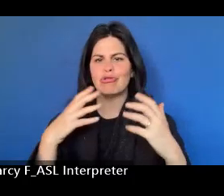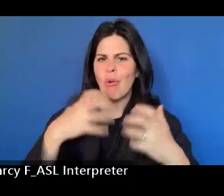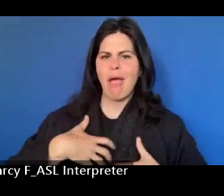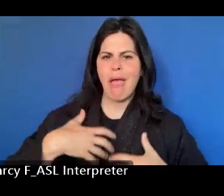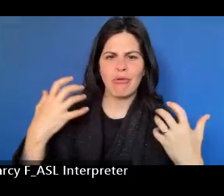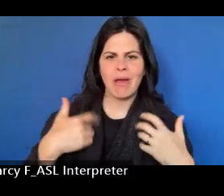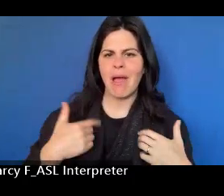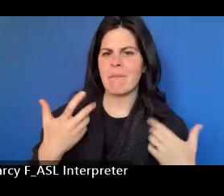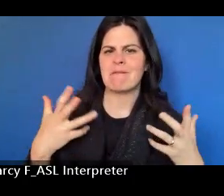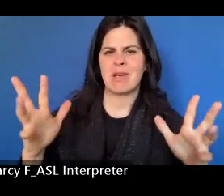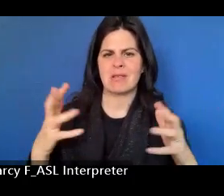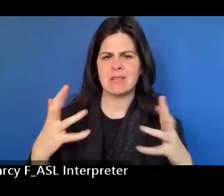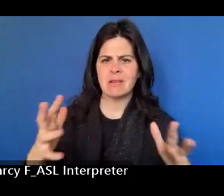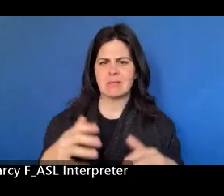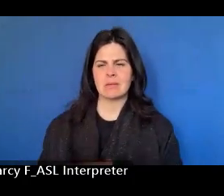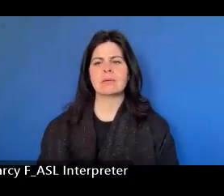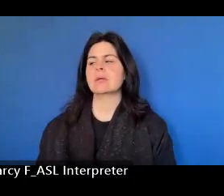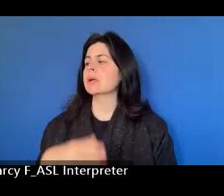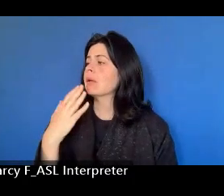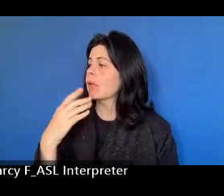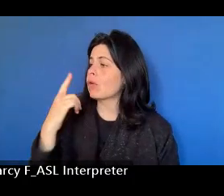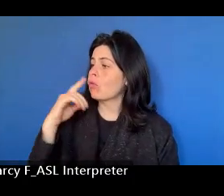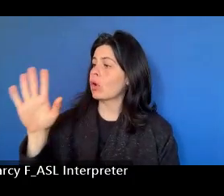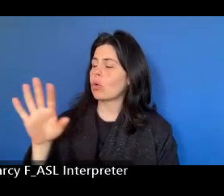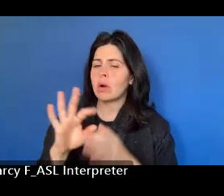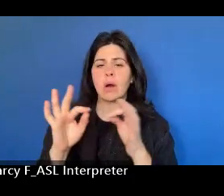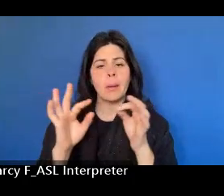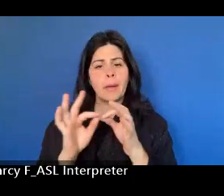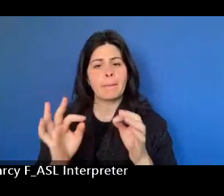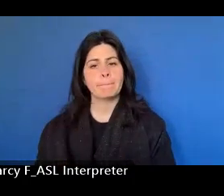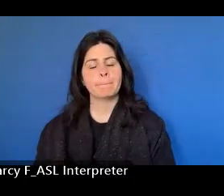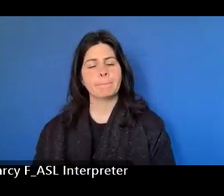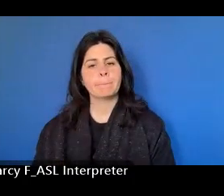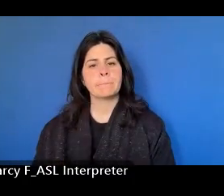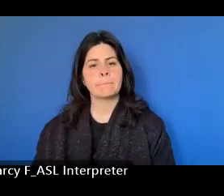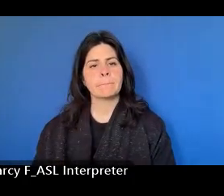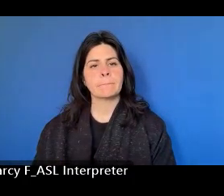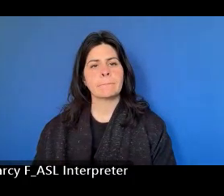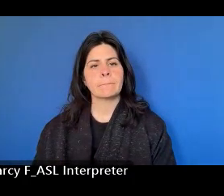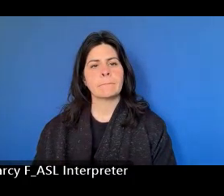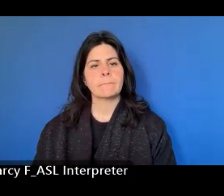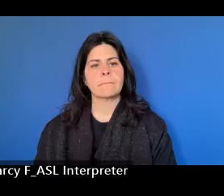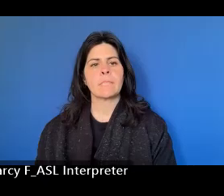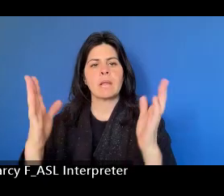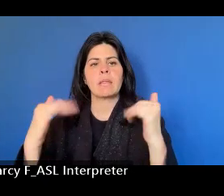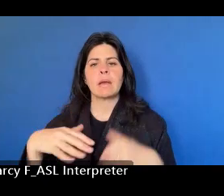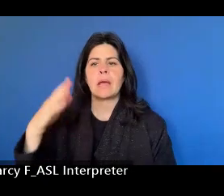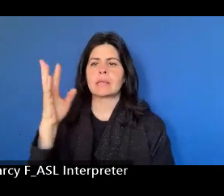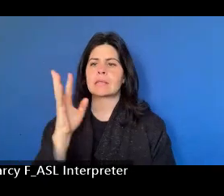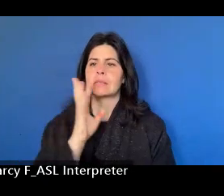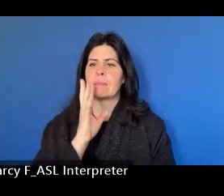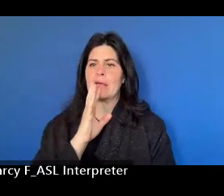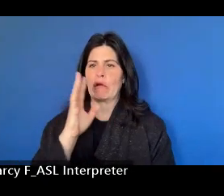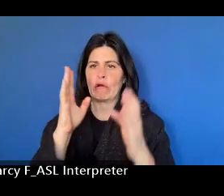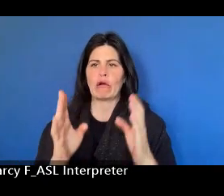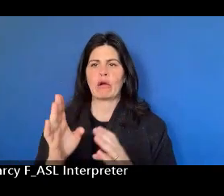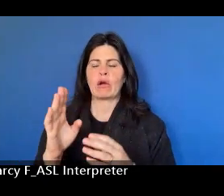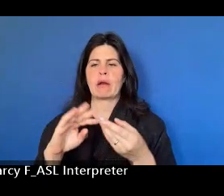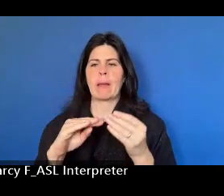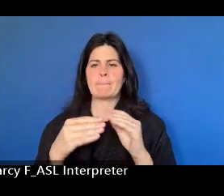comment. Our next speaker is a phone number, and the last four digits